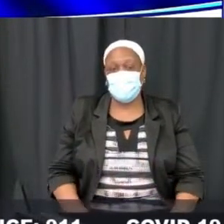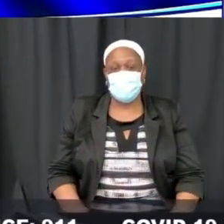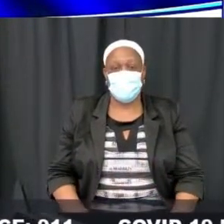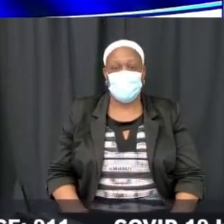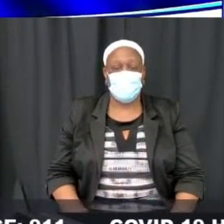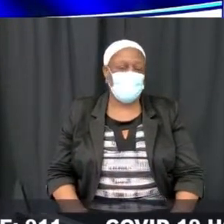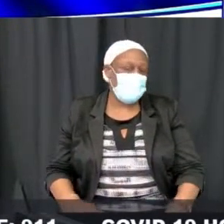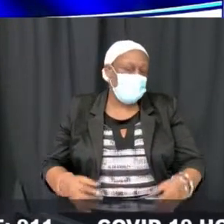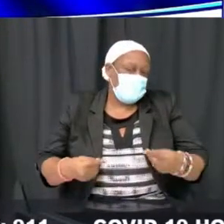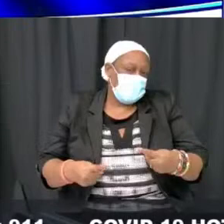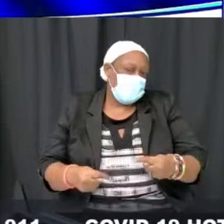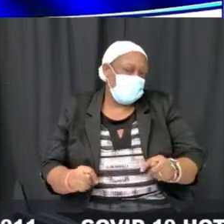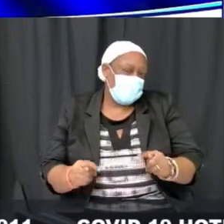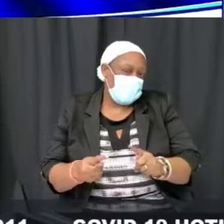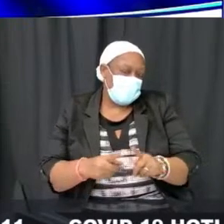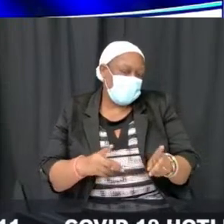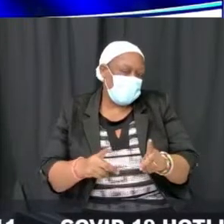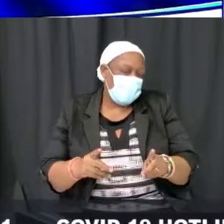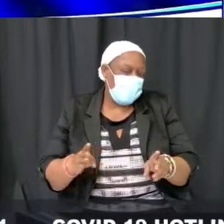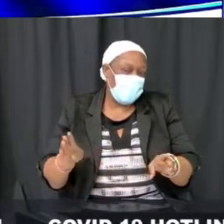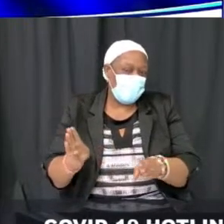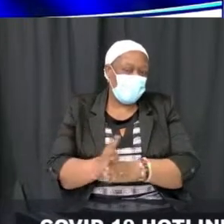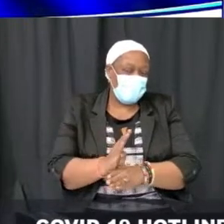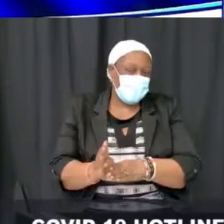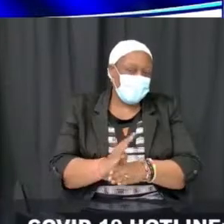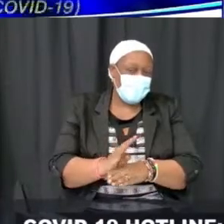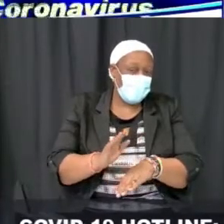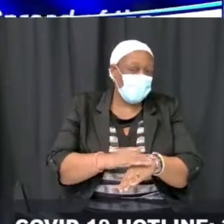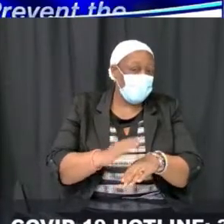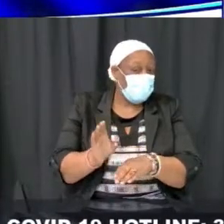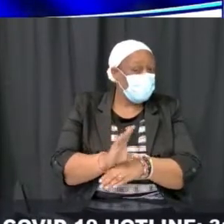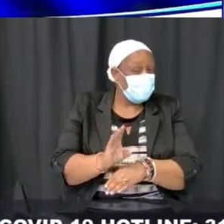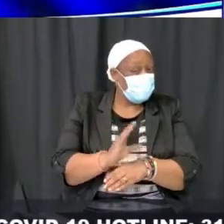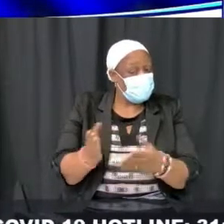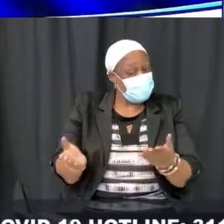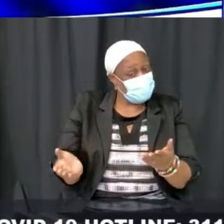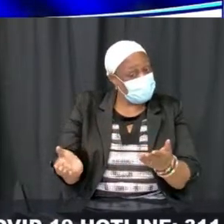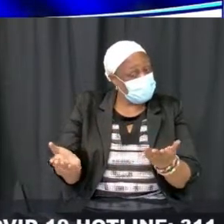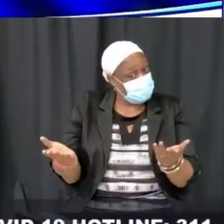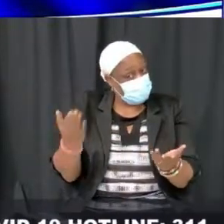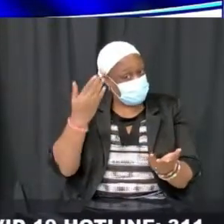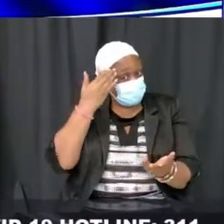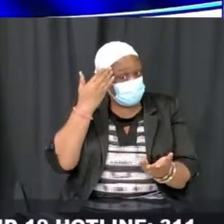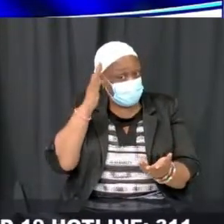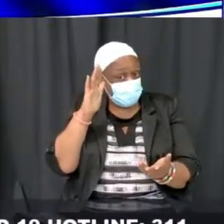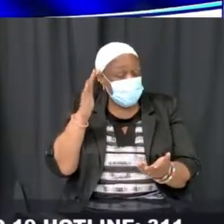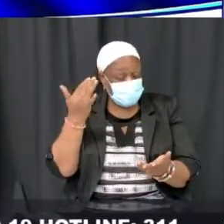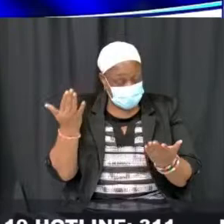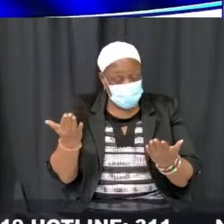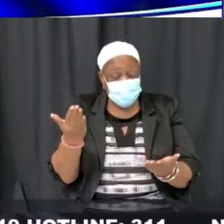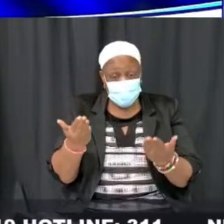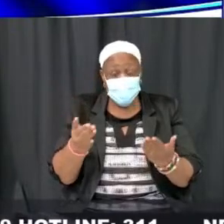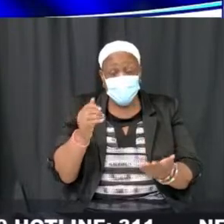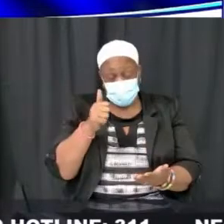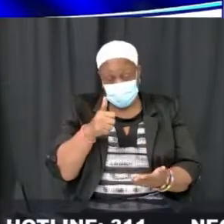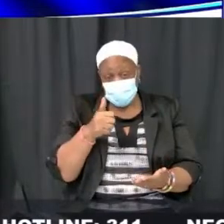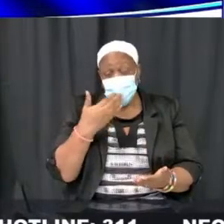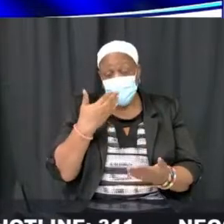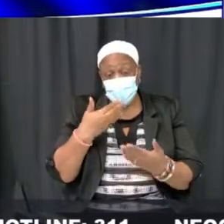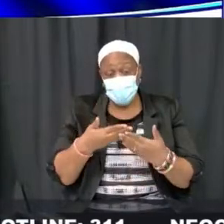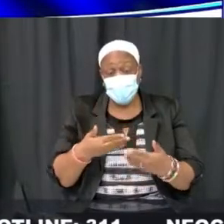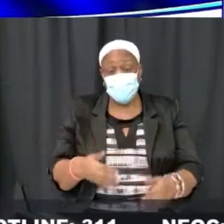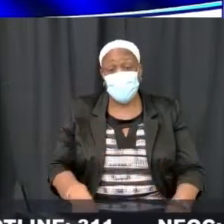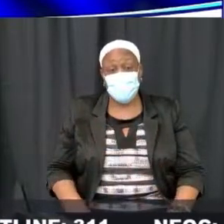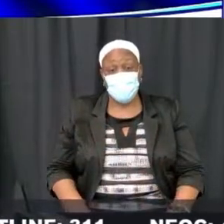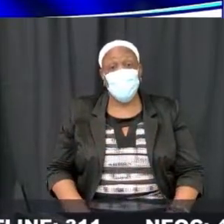e-commerce, looking at digital transformation as the way forward to help us build resilience, because the reality is that we have to live